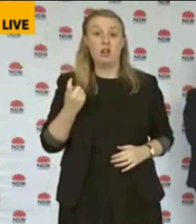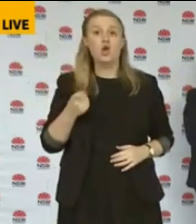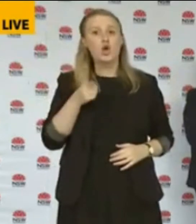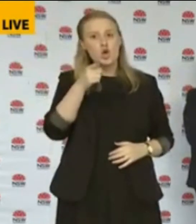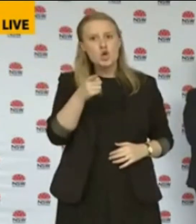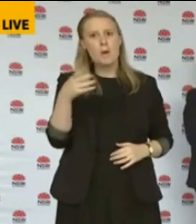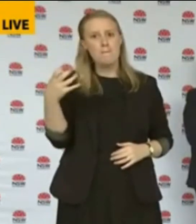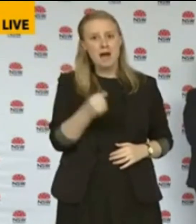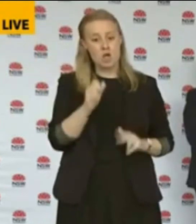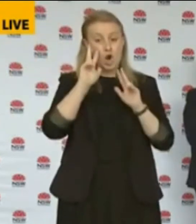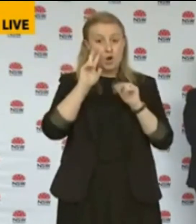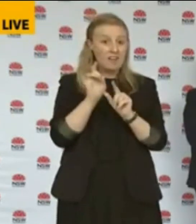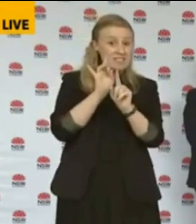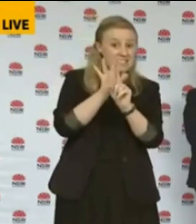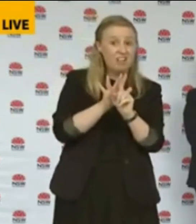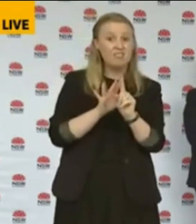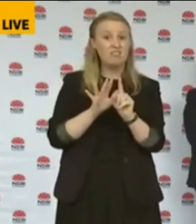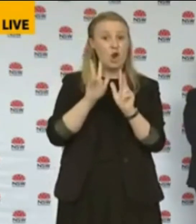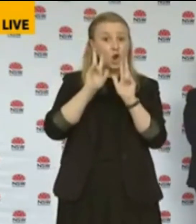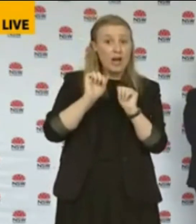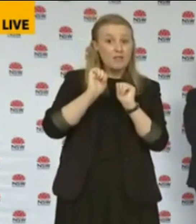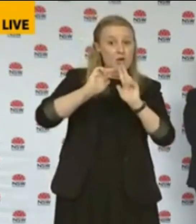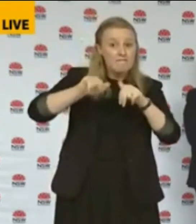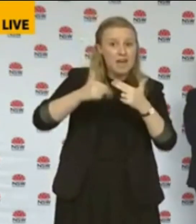Australia, if that's what you're thinking. But just don't go.